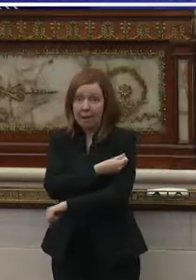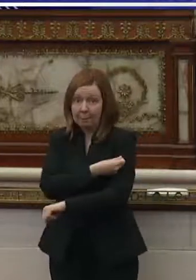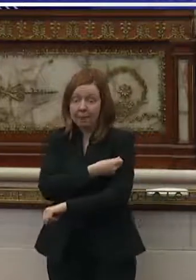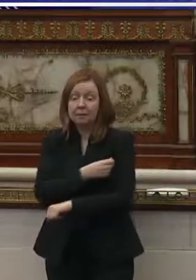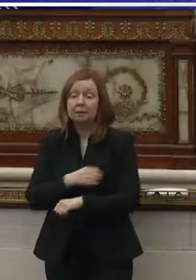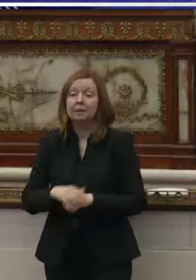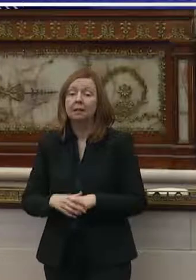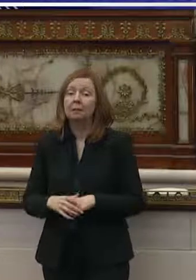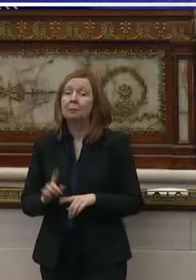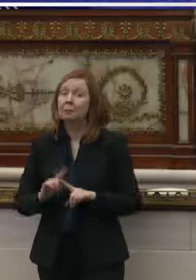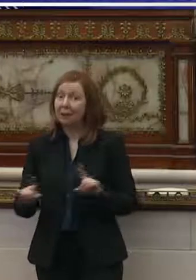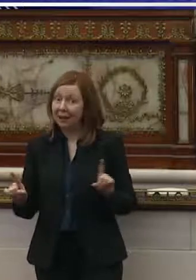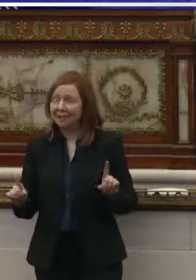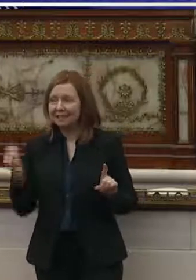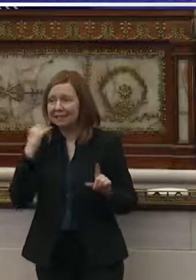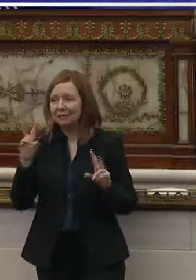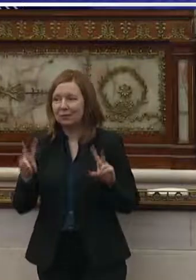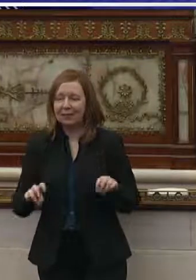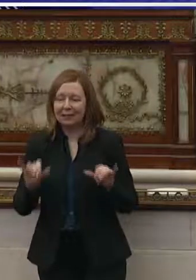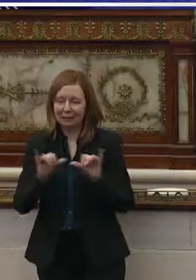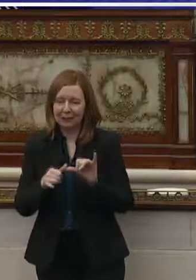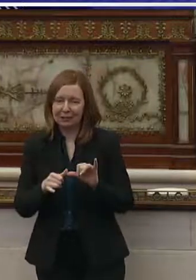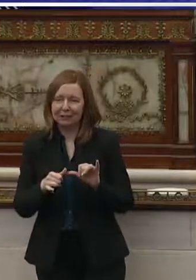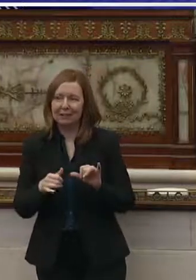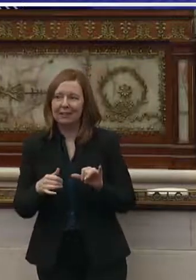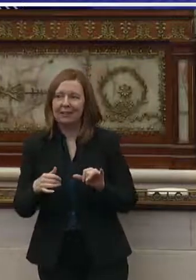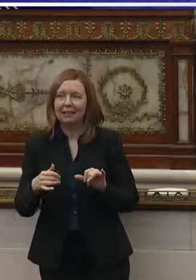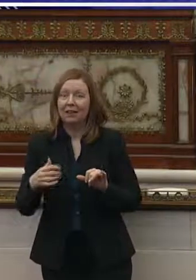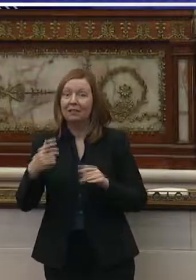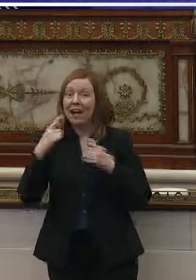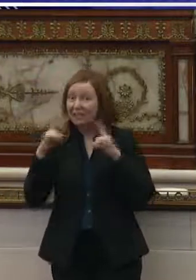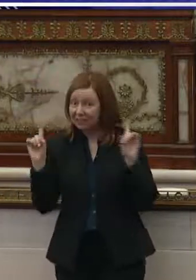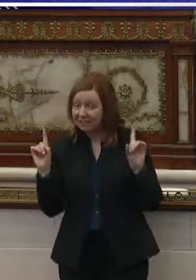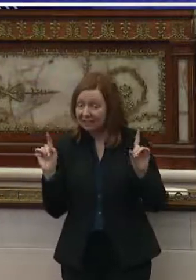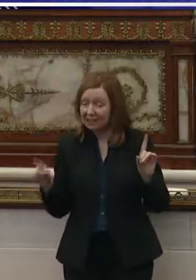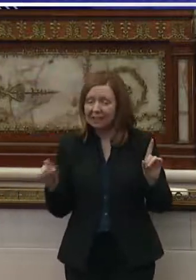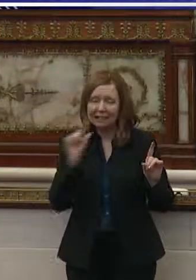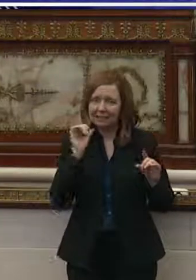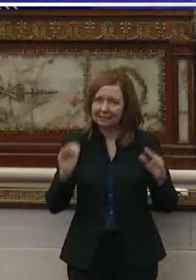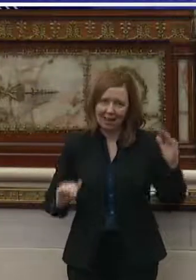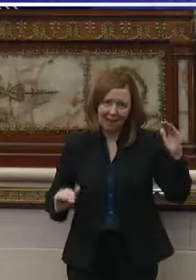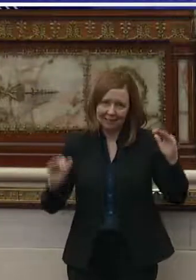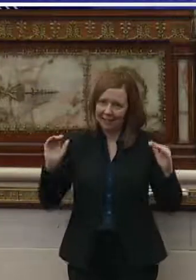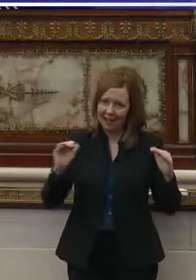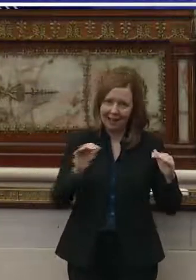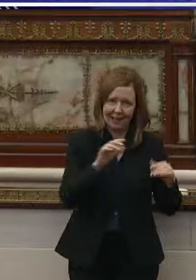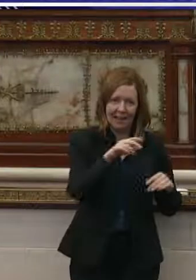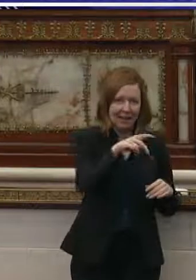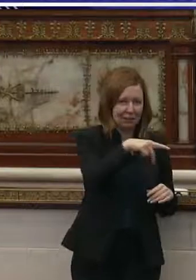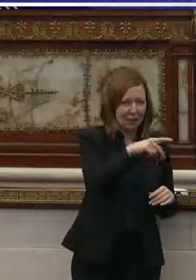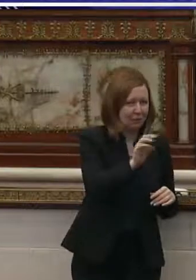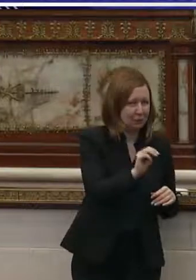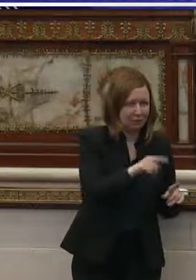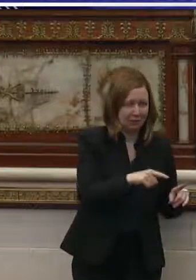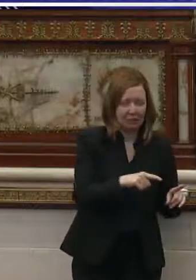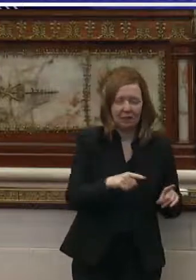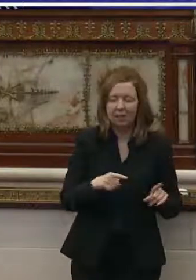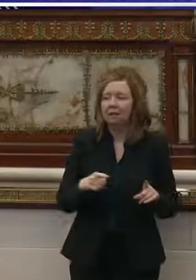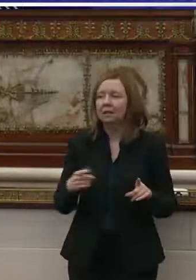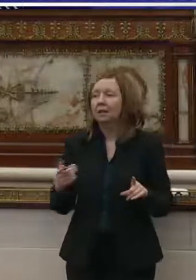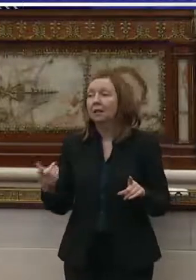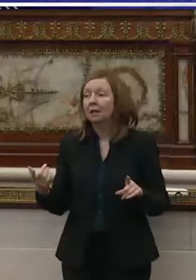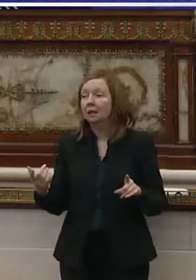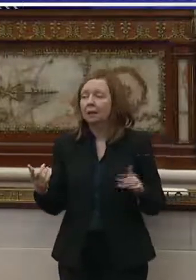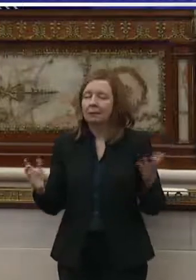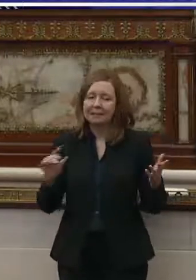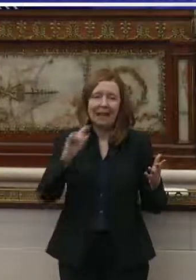two. But if you look at just that measure of vaccine efficacy, it's not as high as Pfizer Moderna. Now, to a certain extent, it's apples